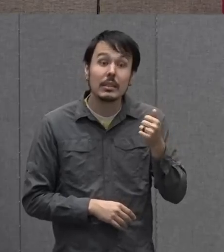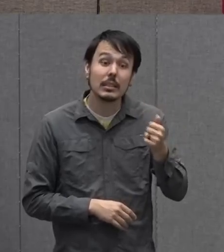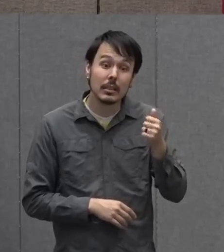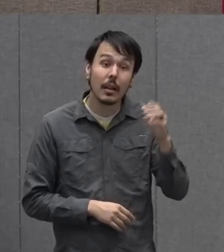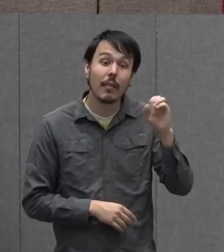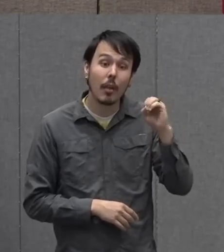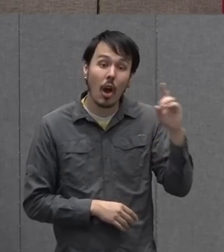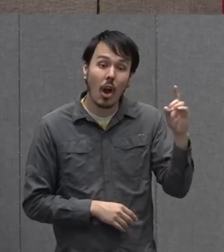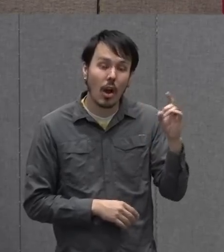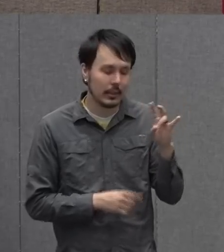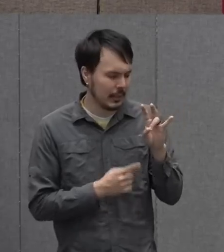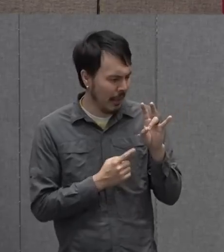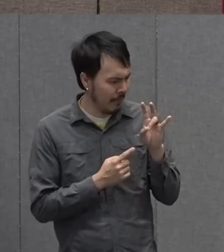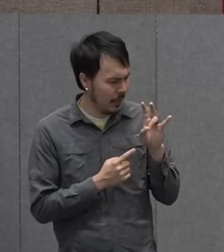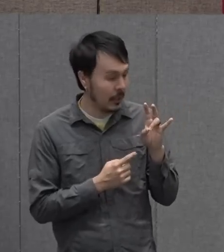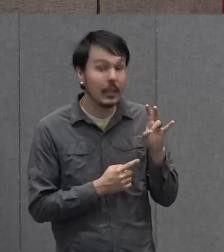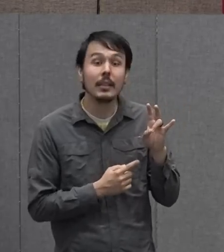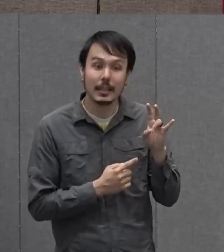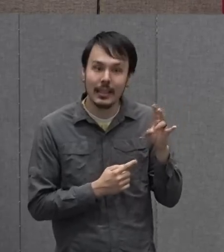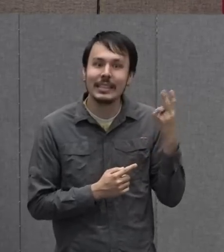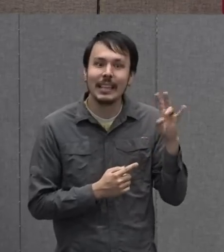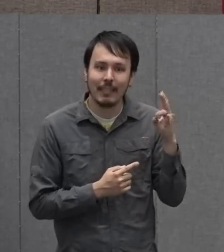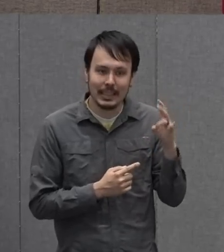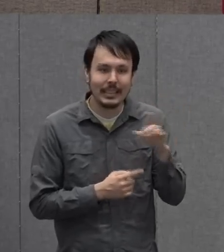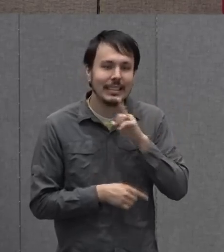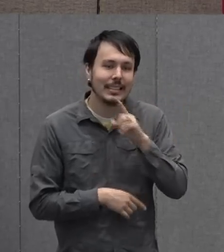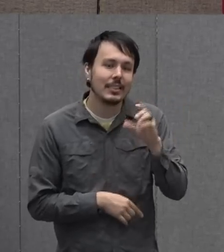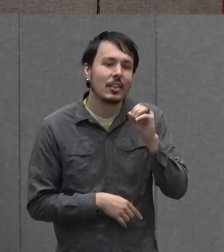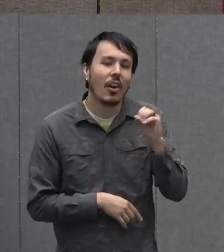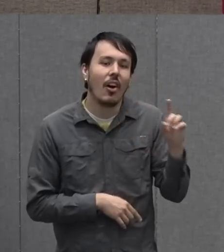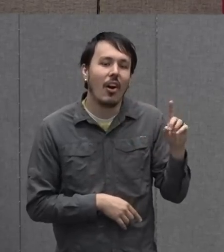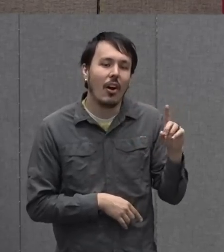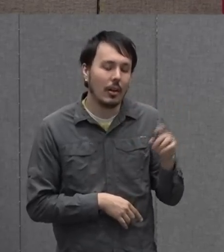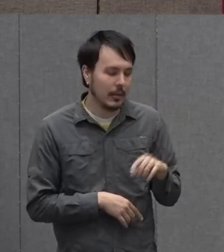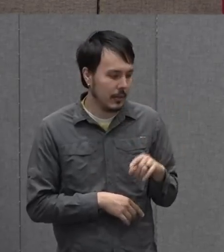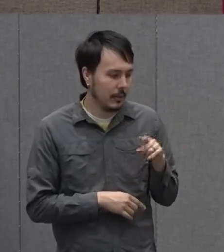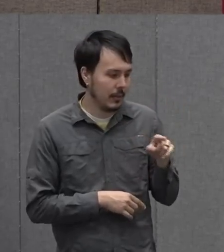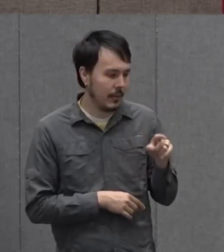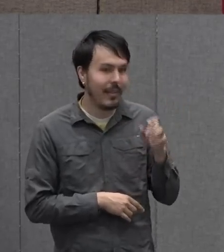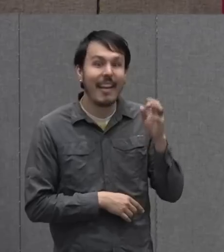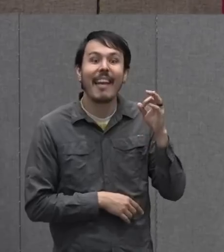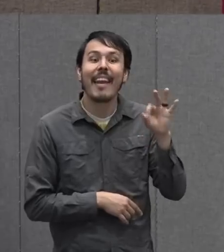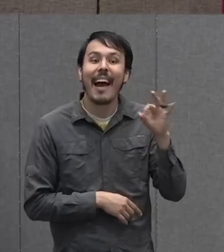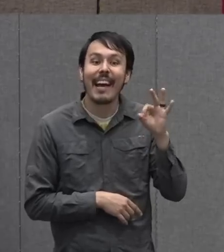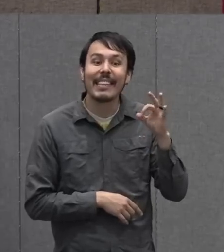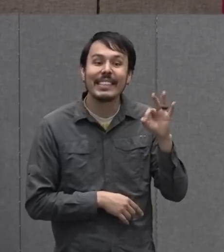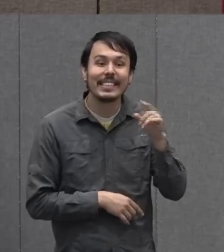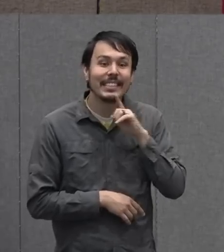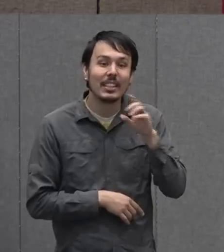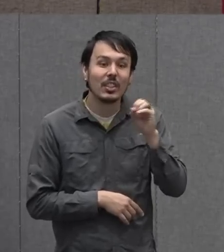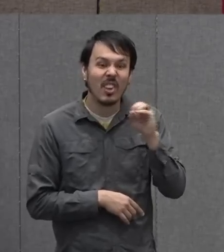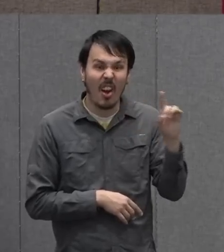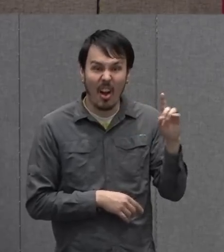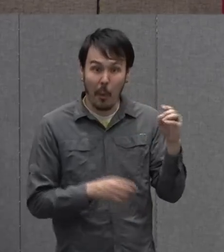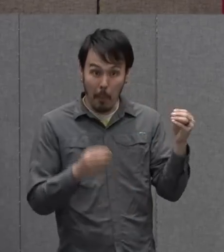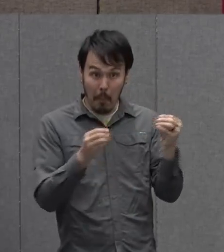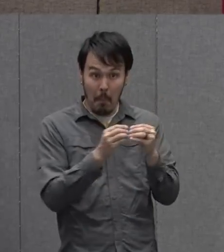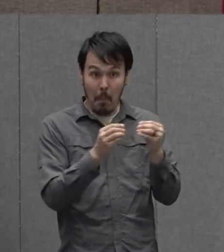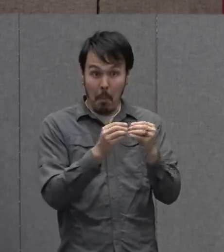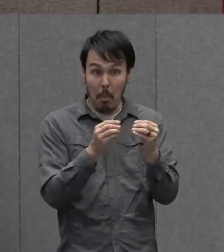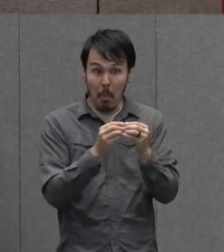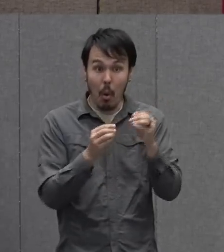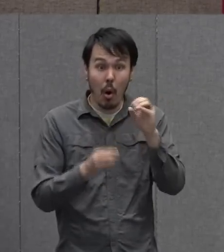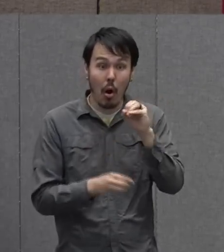7. 17 is odd. 9. 19 is odd. I have more odd numbers in my